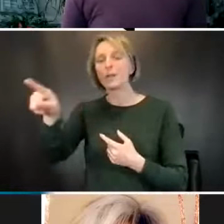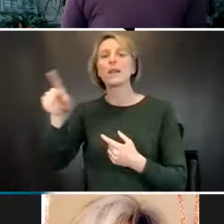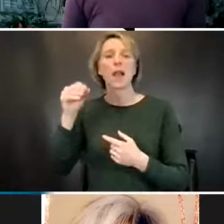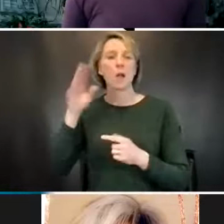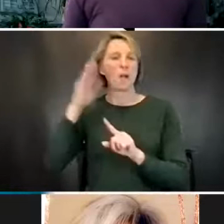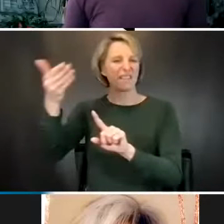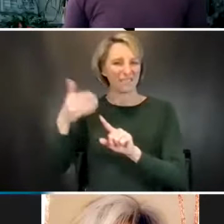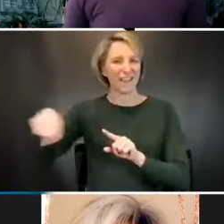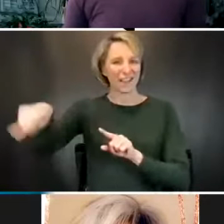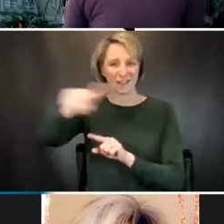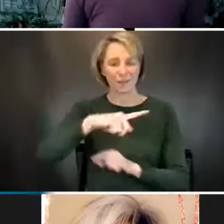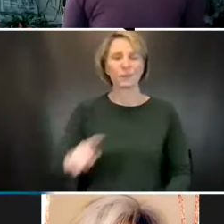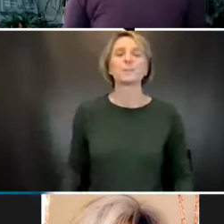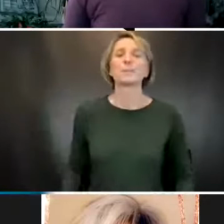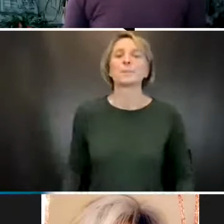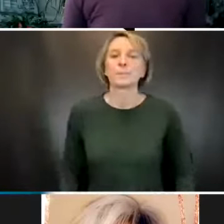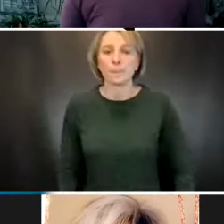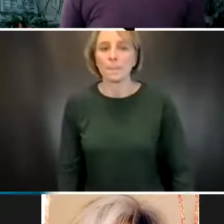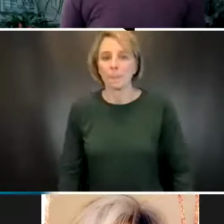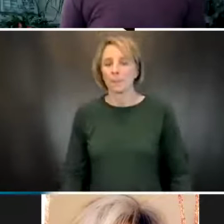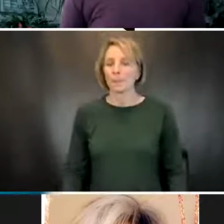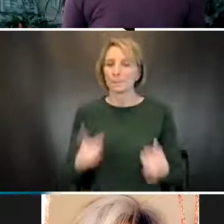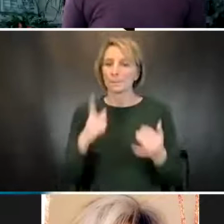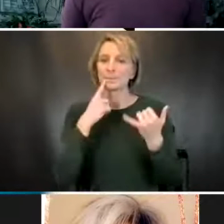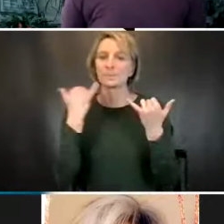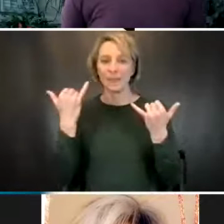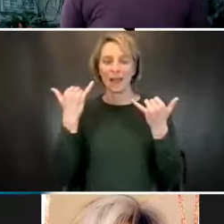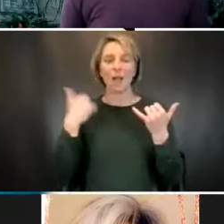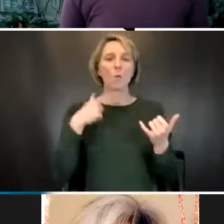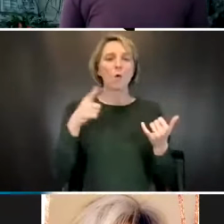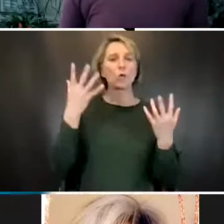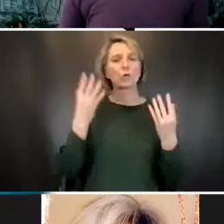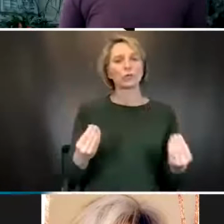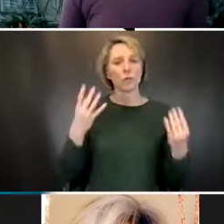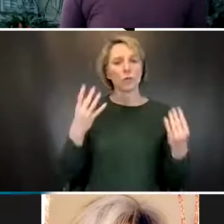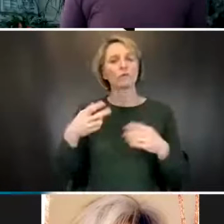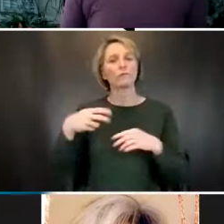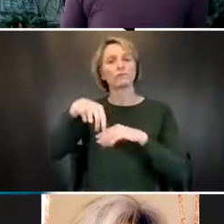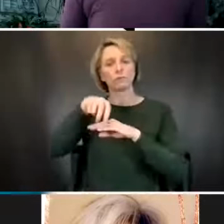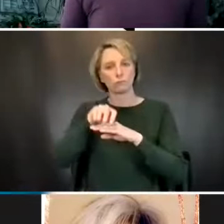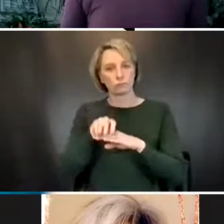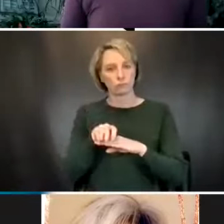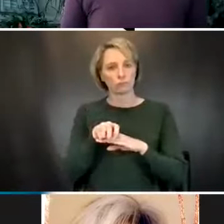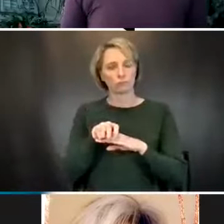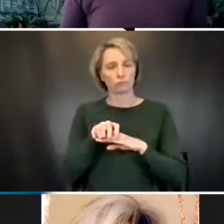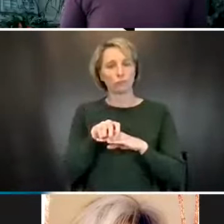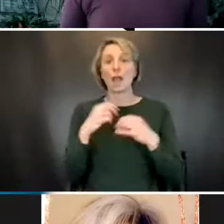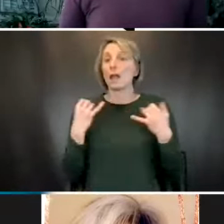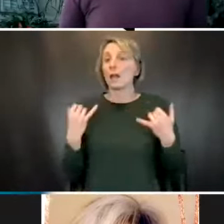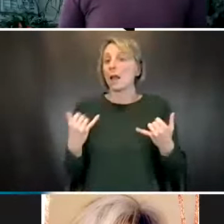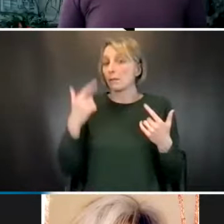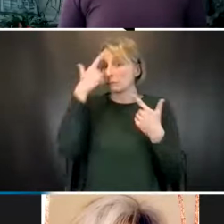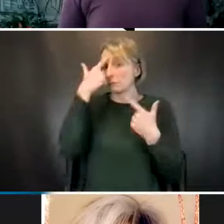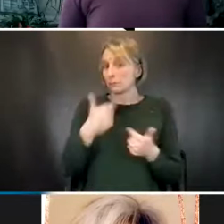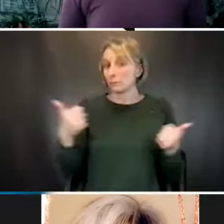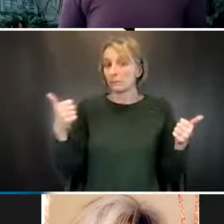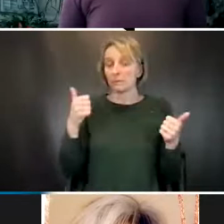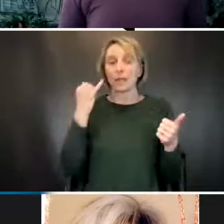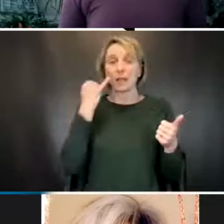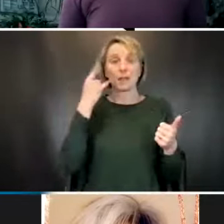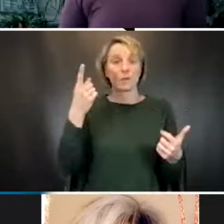All right, so let's come back into that soft landing in your chair. This time it's up to you if you'd like to have that nice,